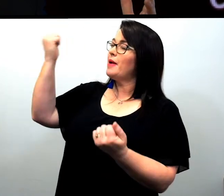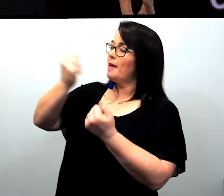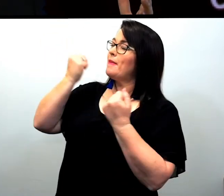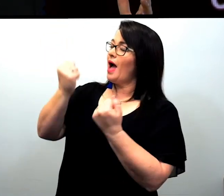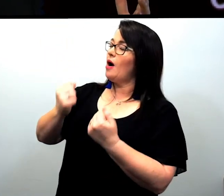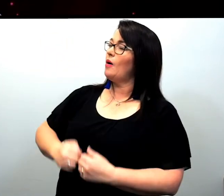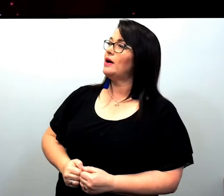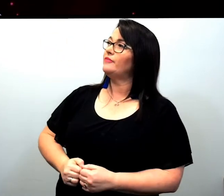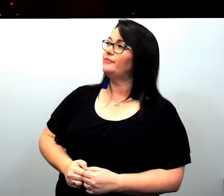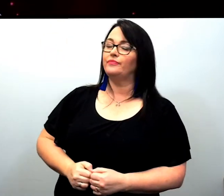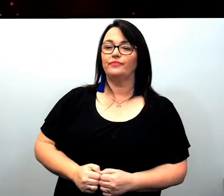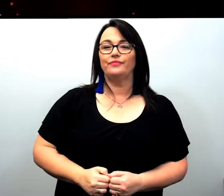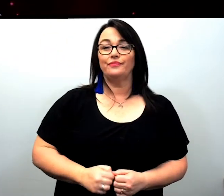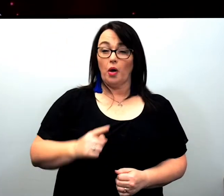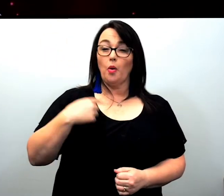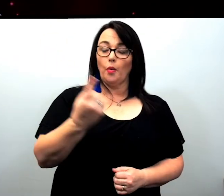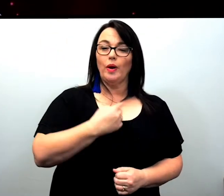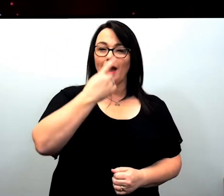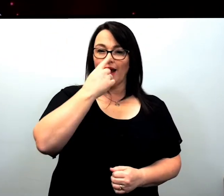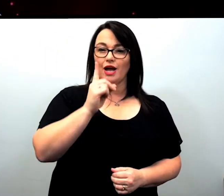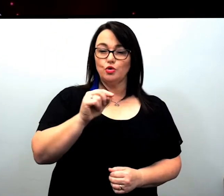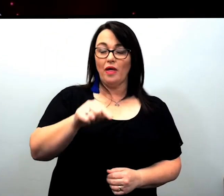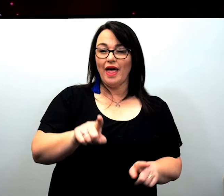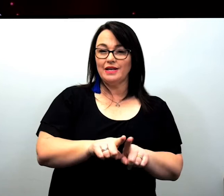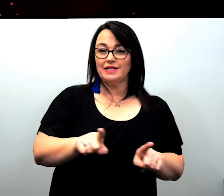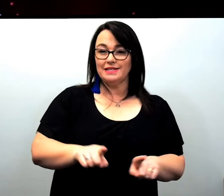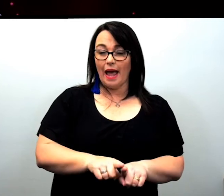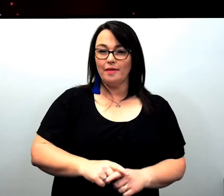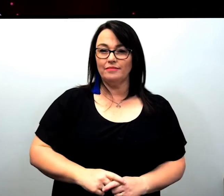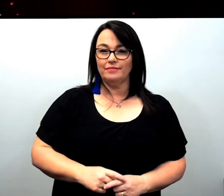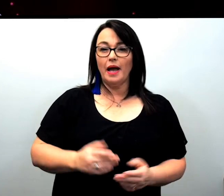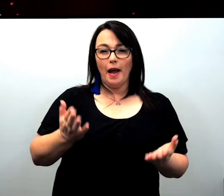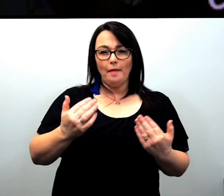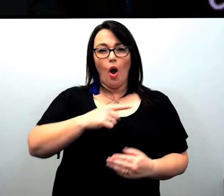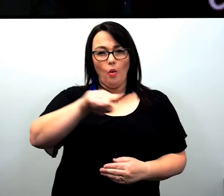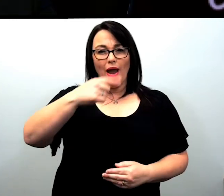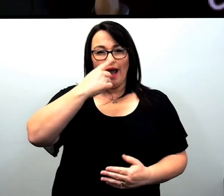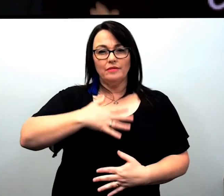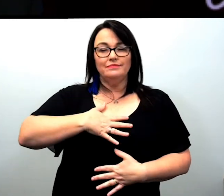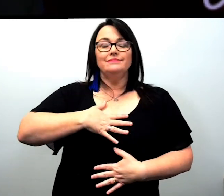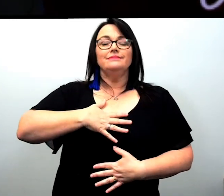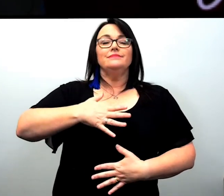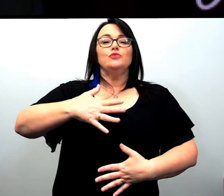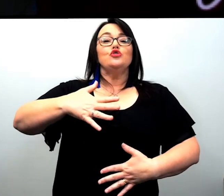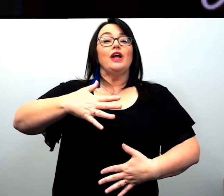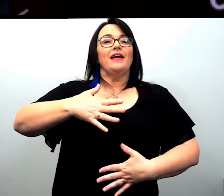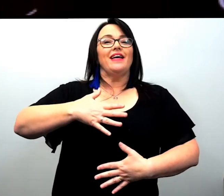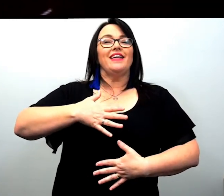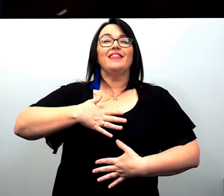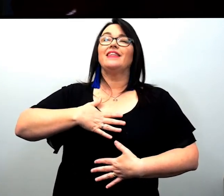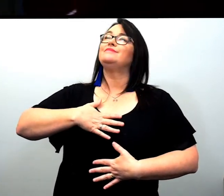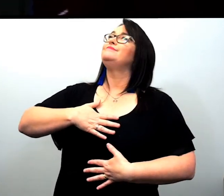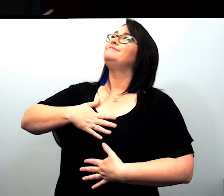that with me right now? Just receive. Just take that deep breath. Here we go. 1, 2, 3. I receive you, Holy Spirit.